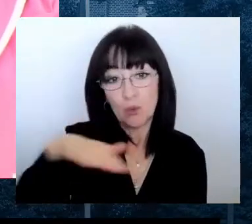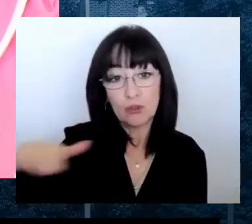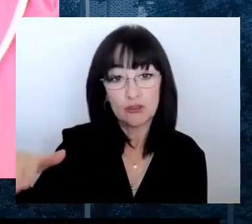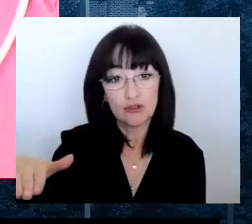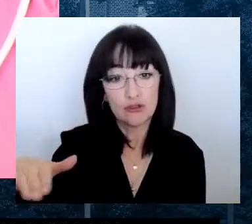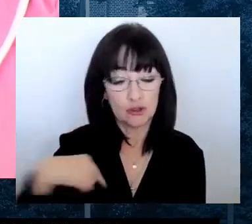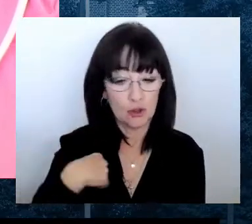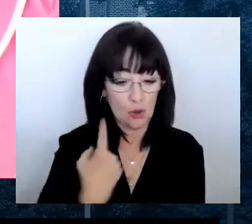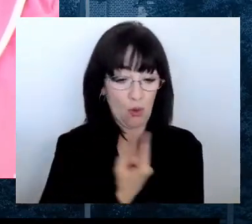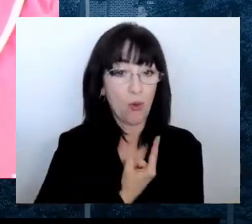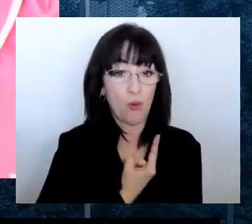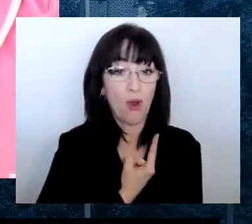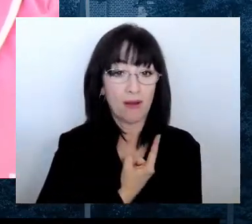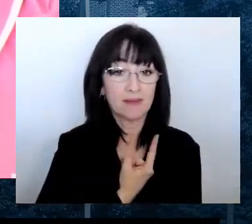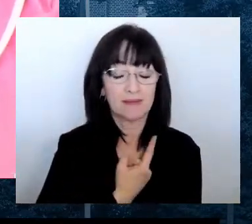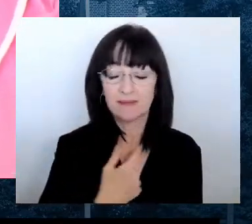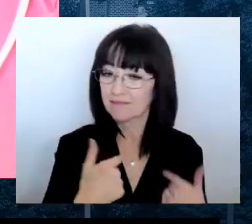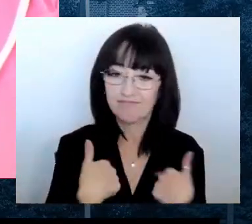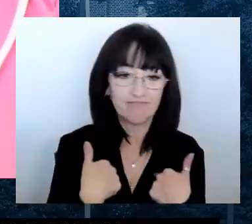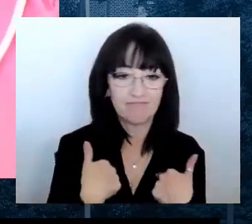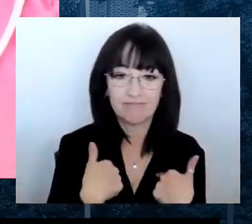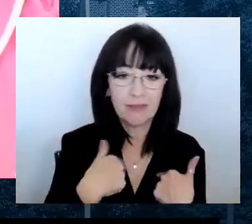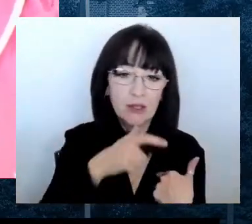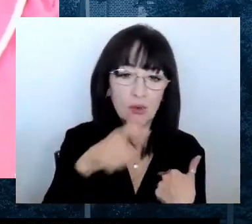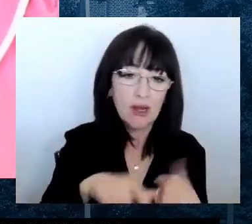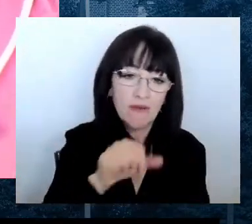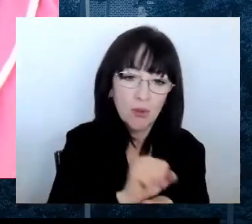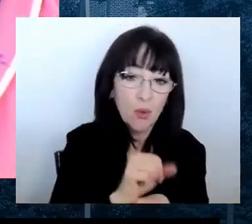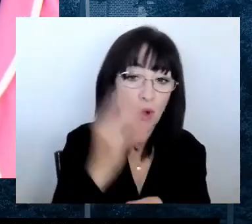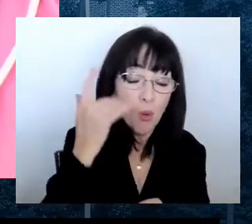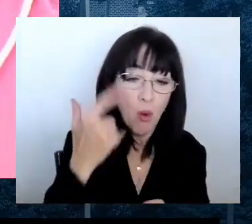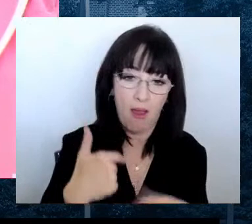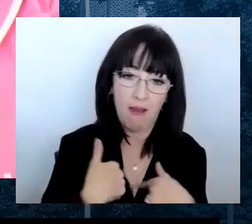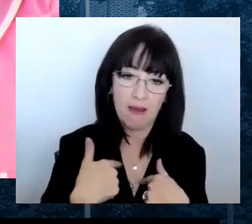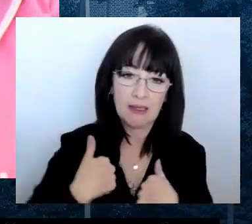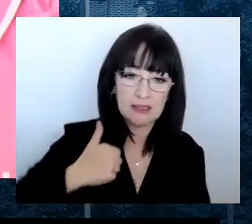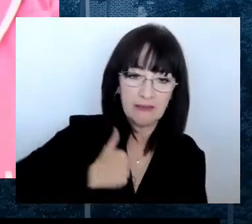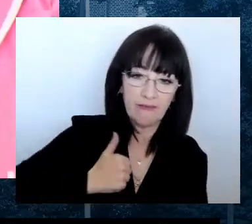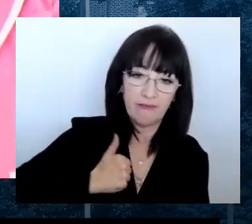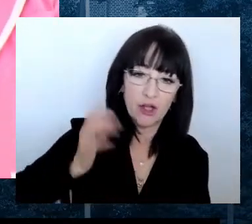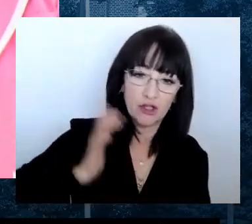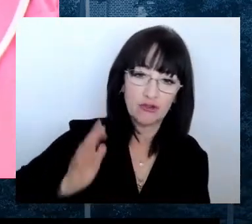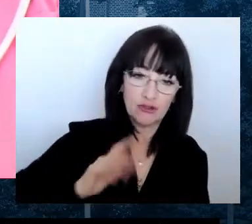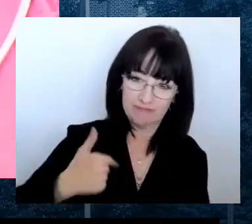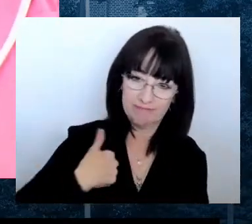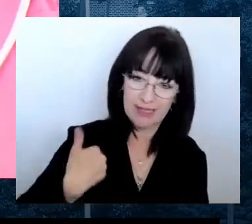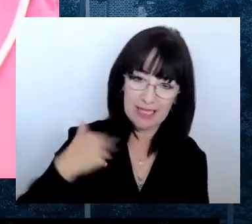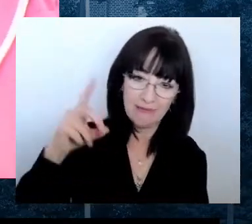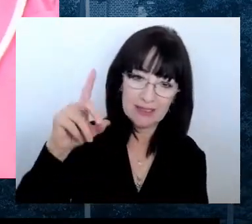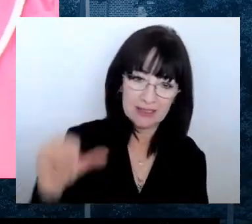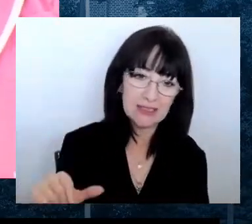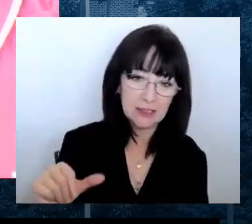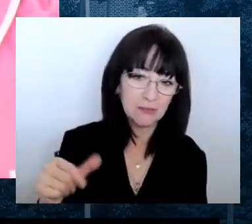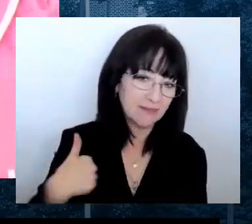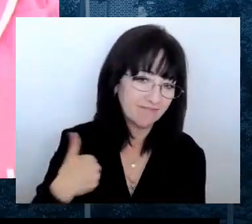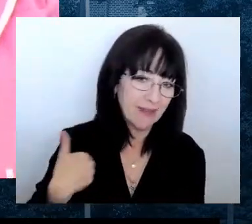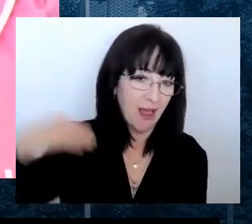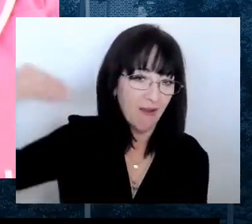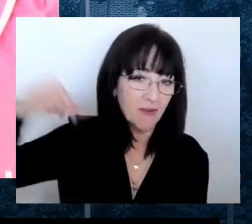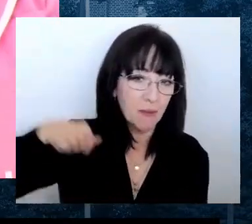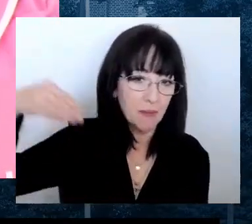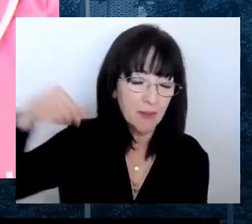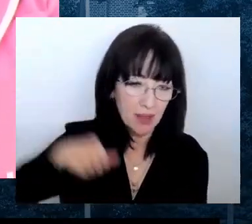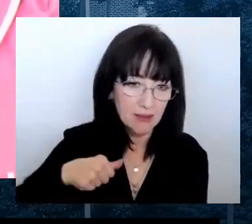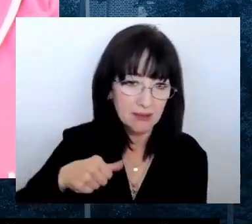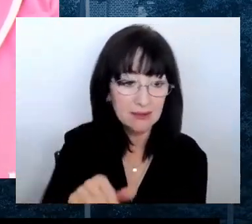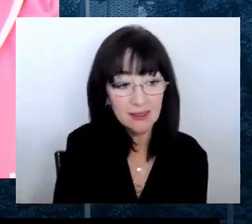that's because I'm a disabled veteran. The only other sibling of mine that didn't have to work at the time was my sister, who was